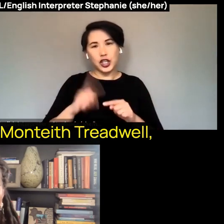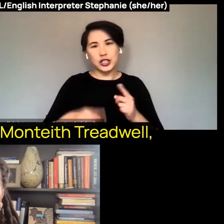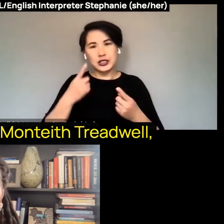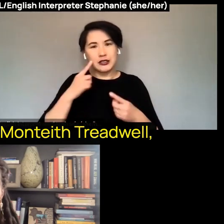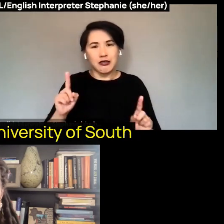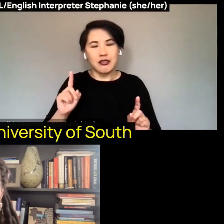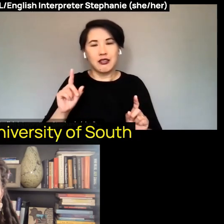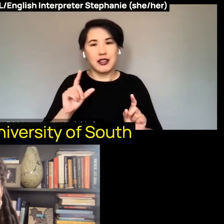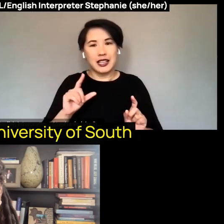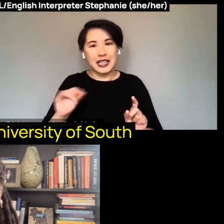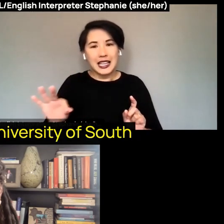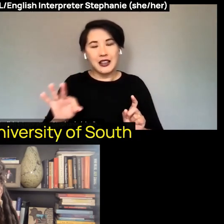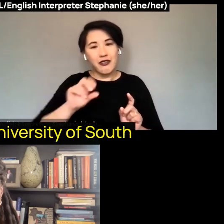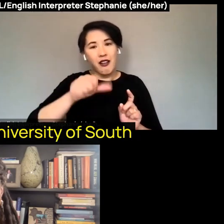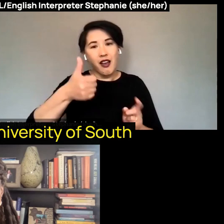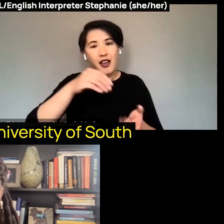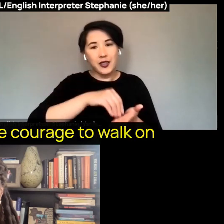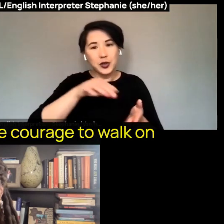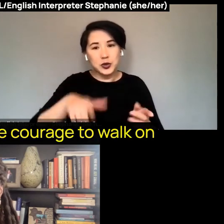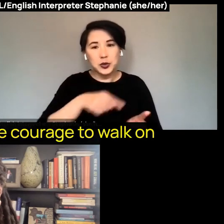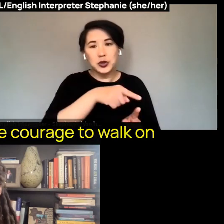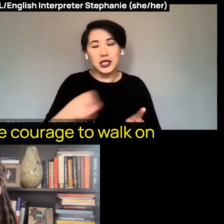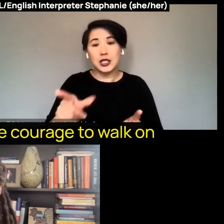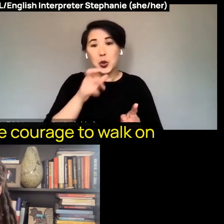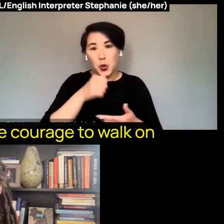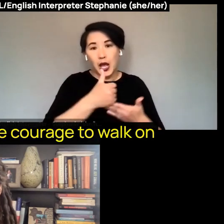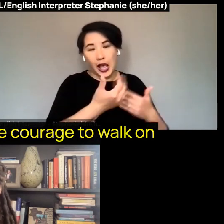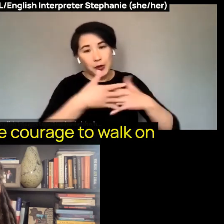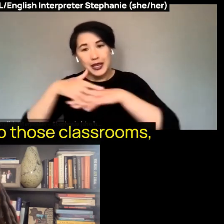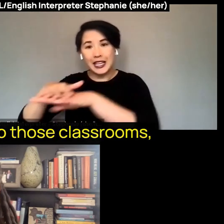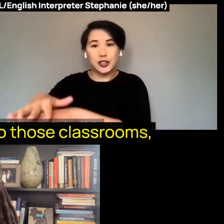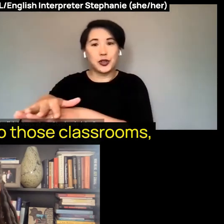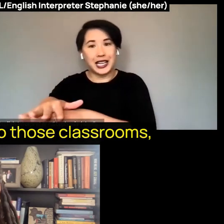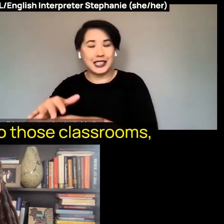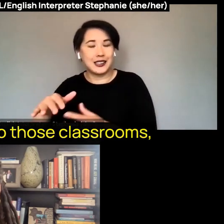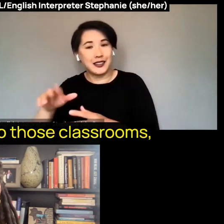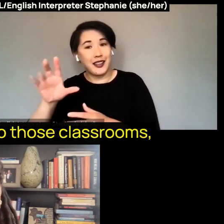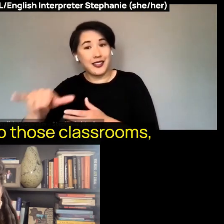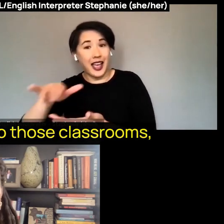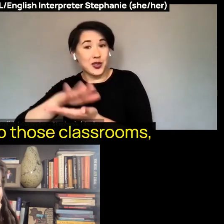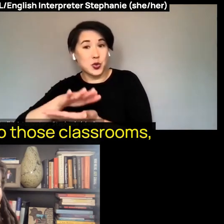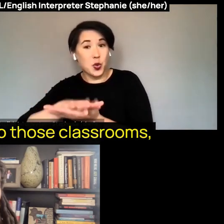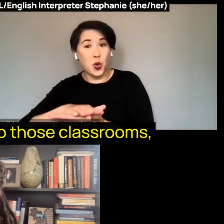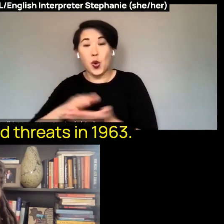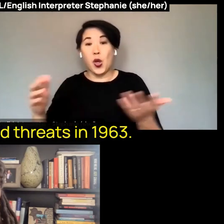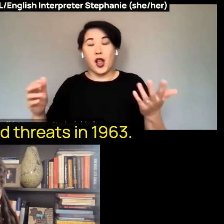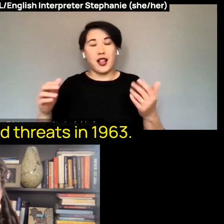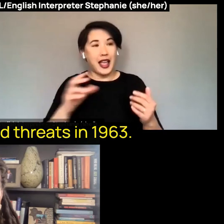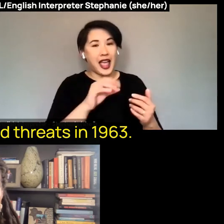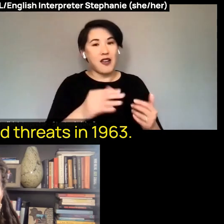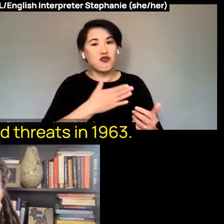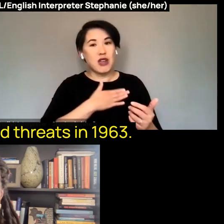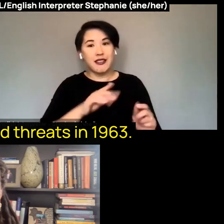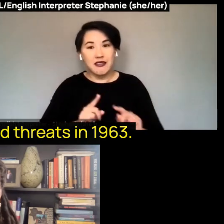Monty Treadwell, who integrated the University of South Carolina, actually had the courage to walk on that campus and to go to those classrooms